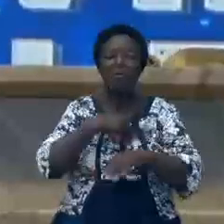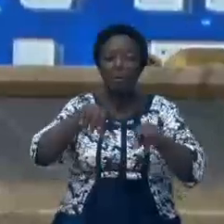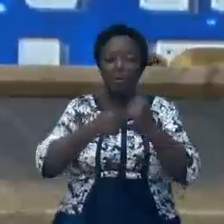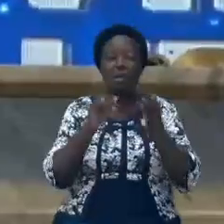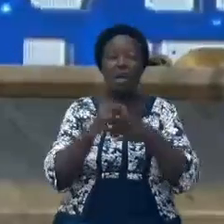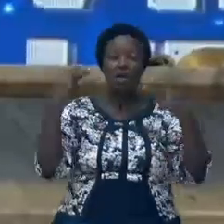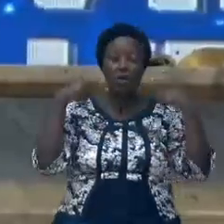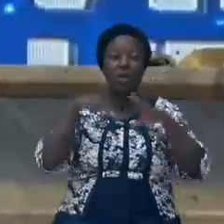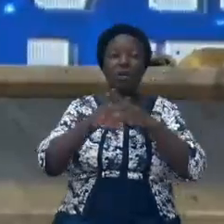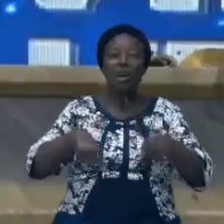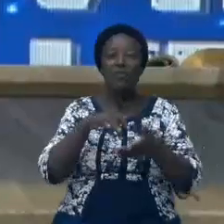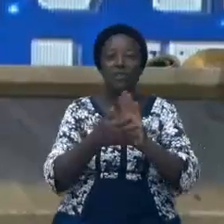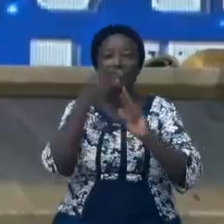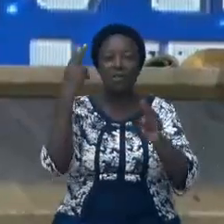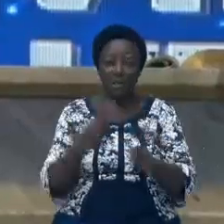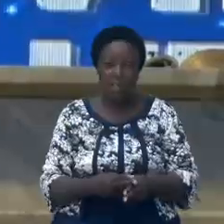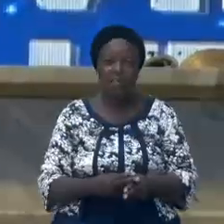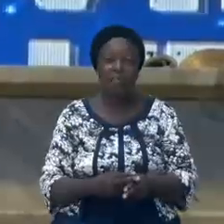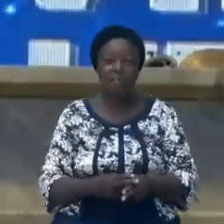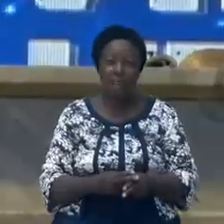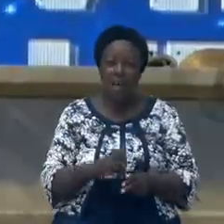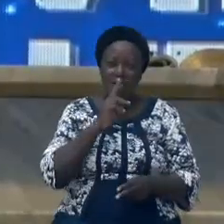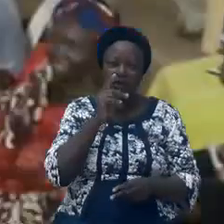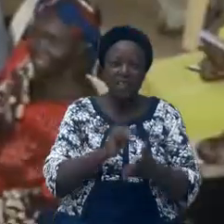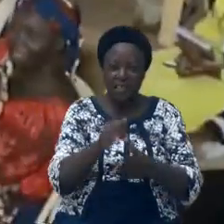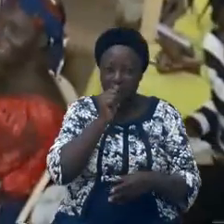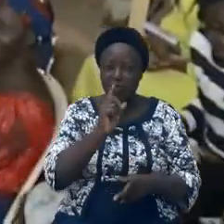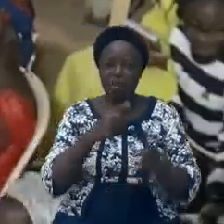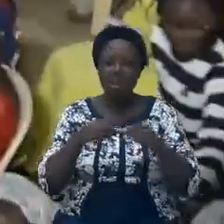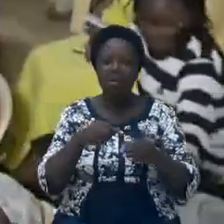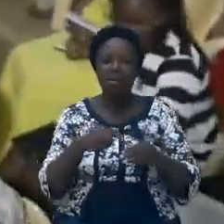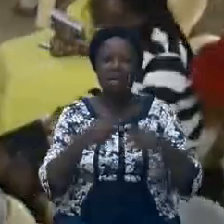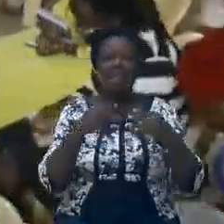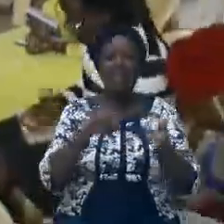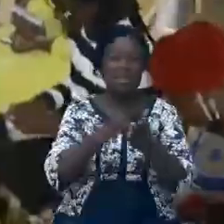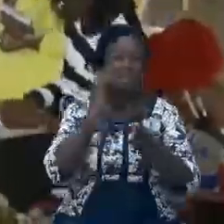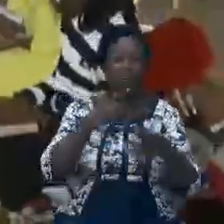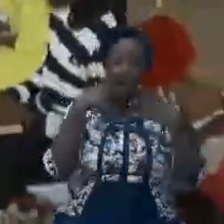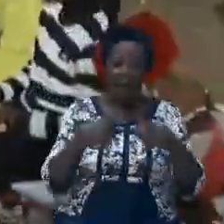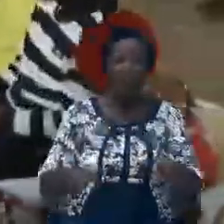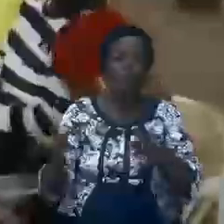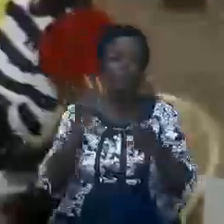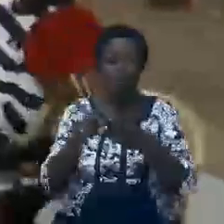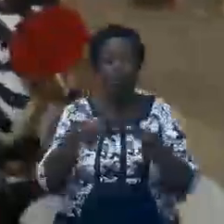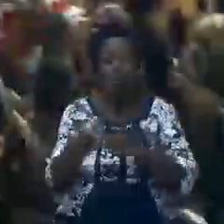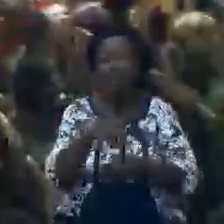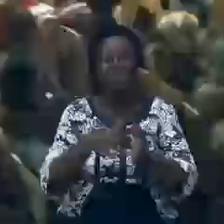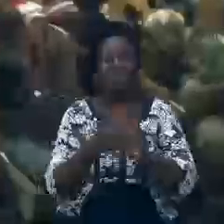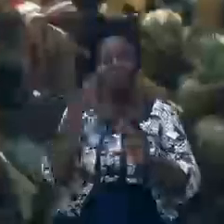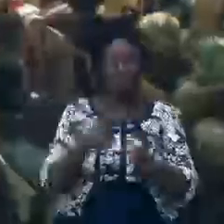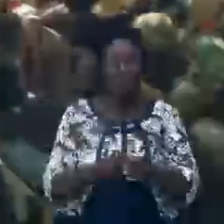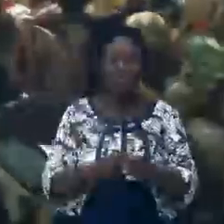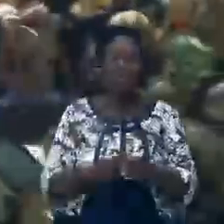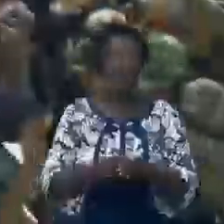come in your life tonight. It'll break the yoke in your life. Are you the one I'm talking about?